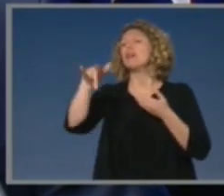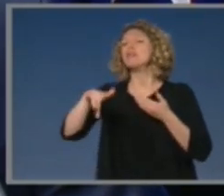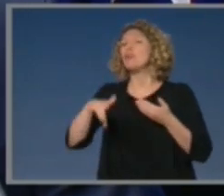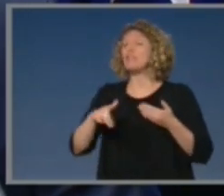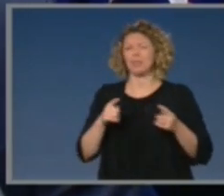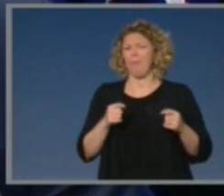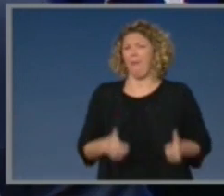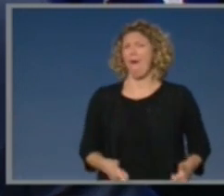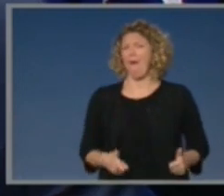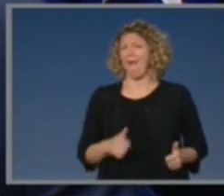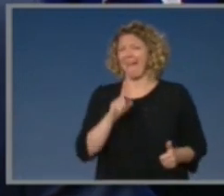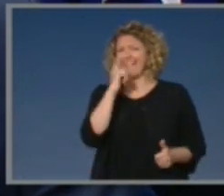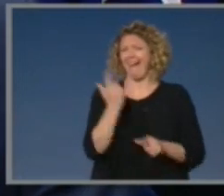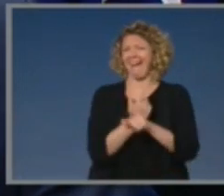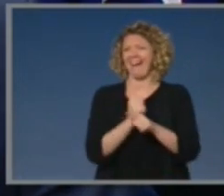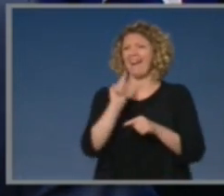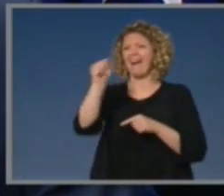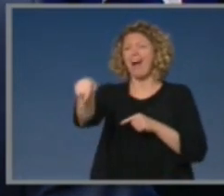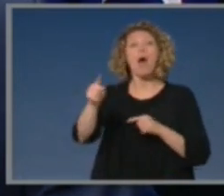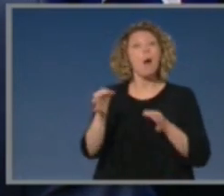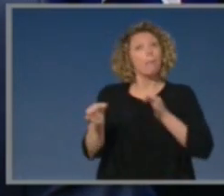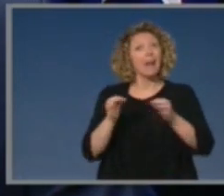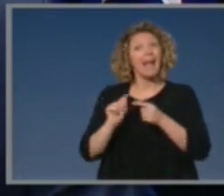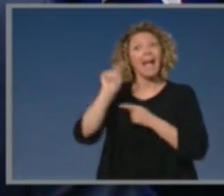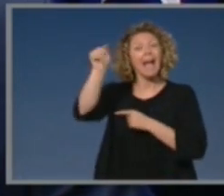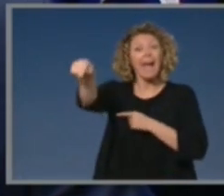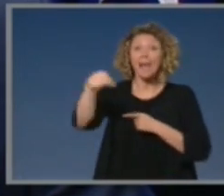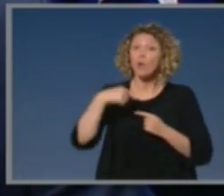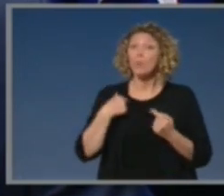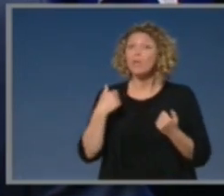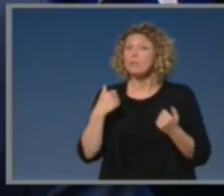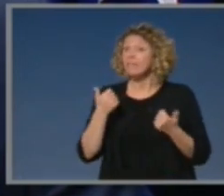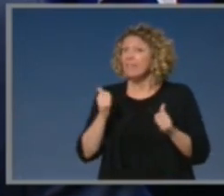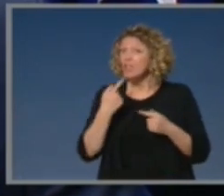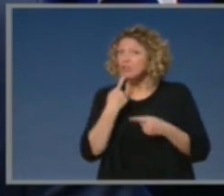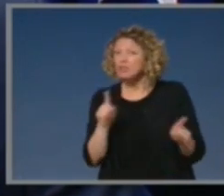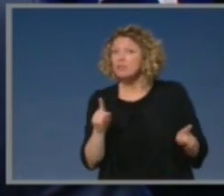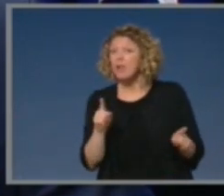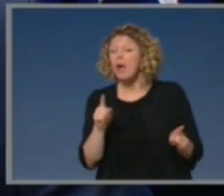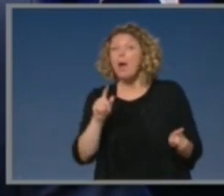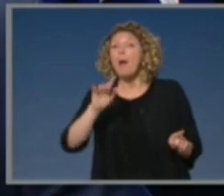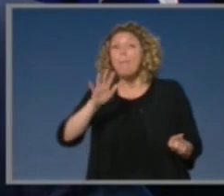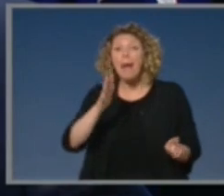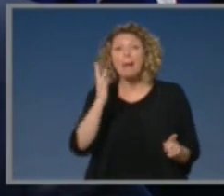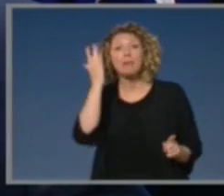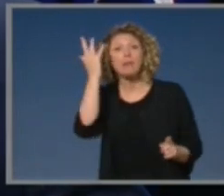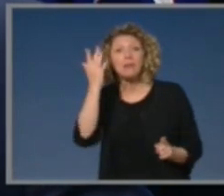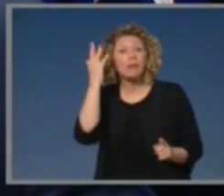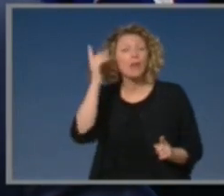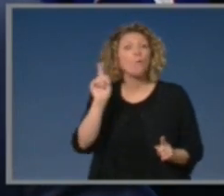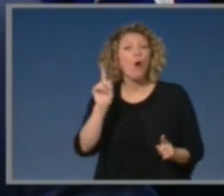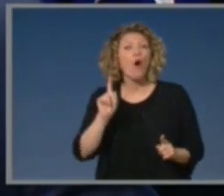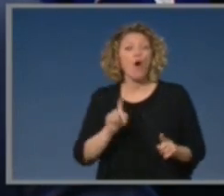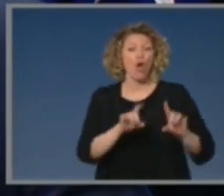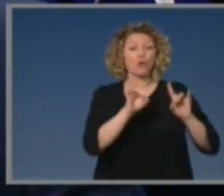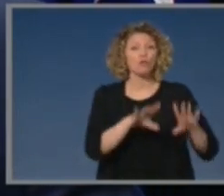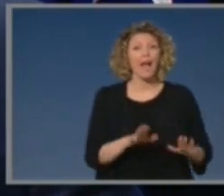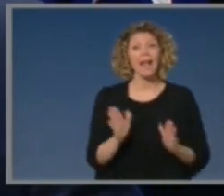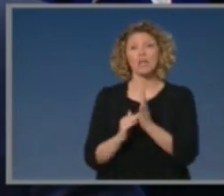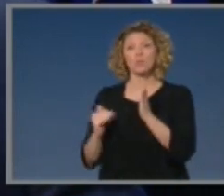it because it is part of the road back. At some point, both Australia and New Zealand will start connecting with the rest of the world again, and the